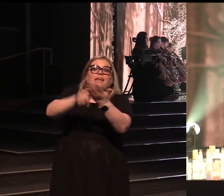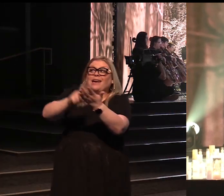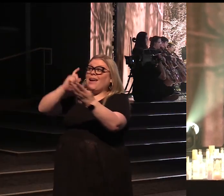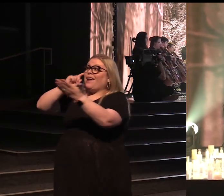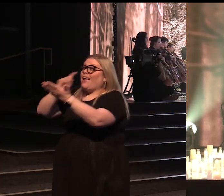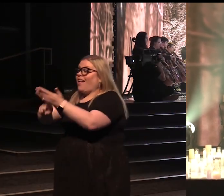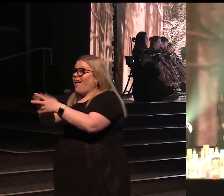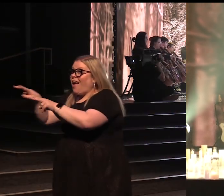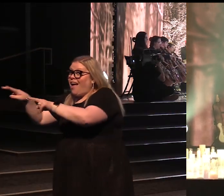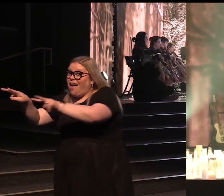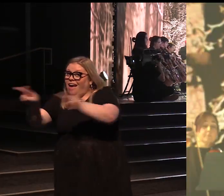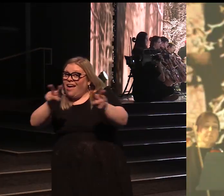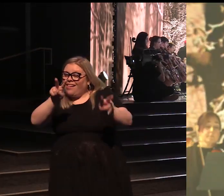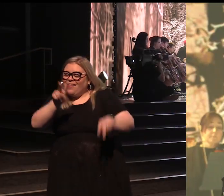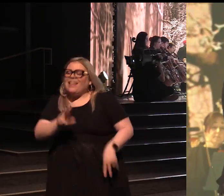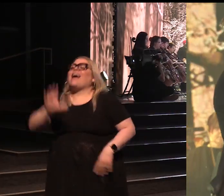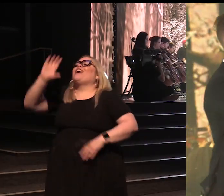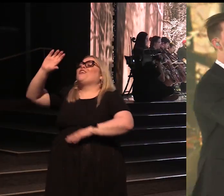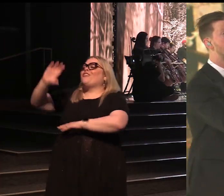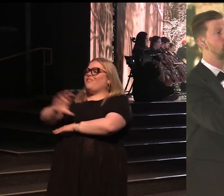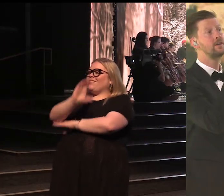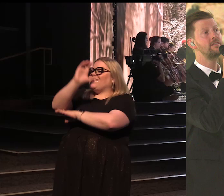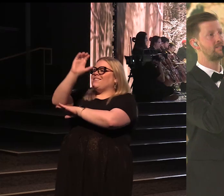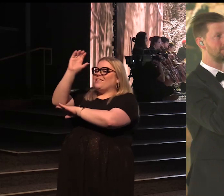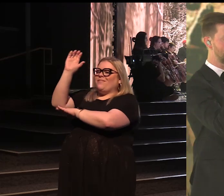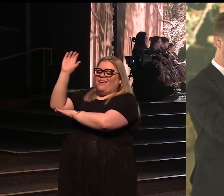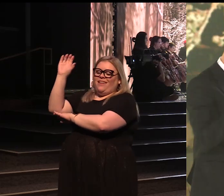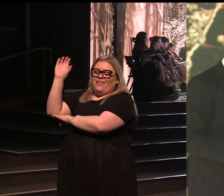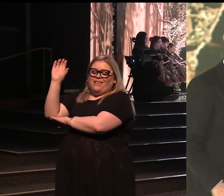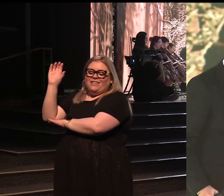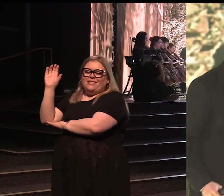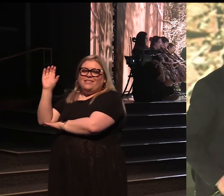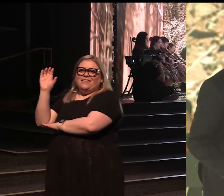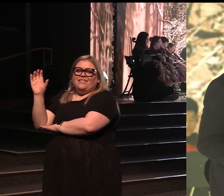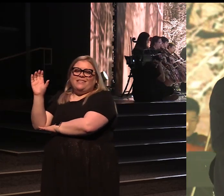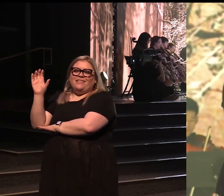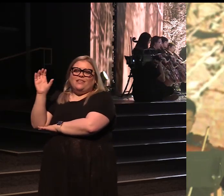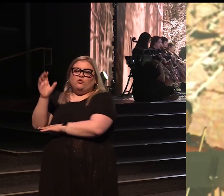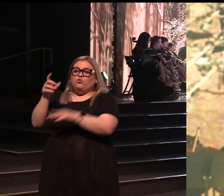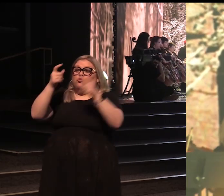It's beginning to look a lot like Christmas.